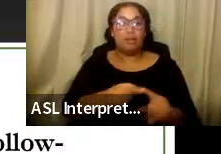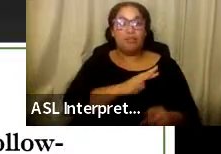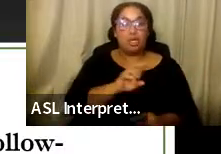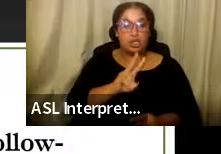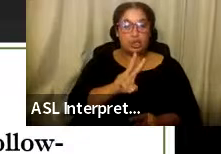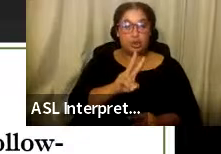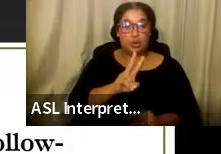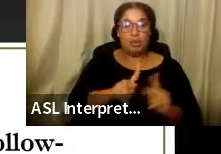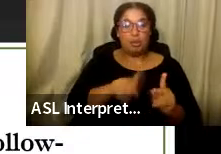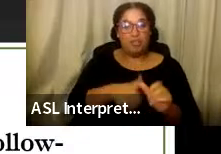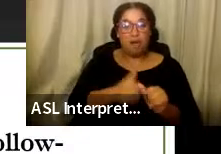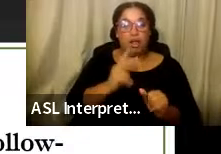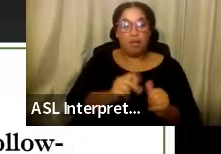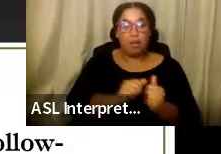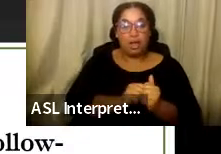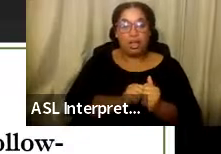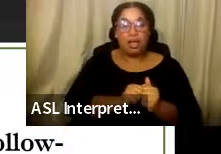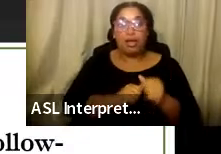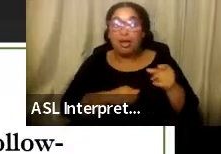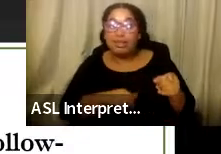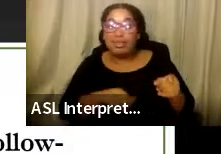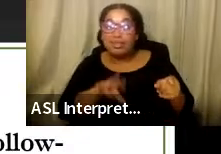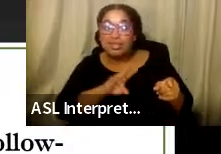that we followed up with afterwards,